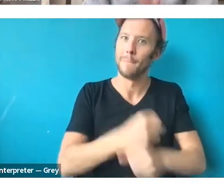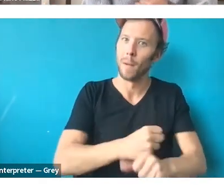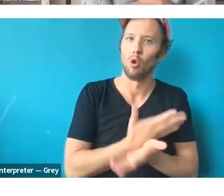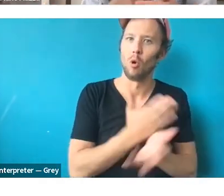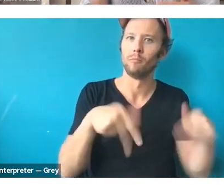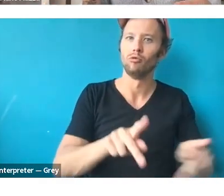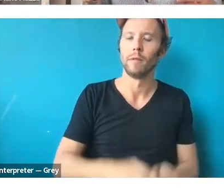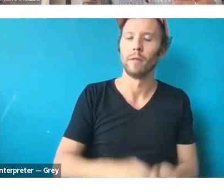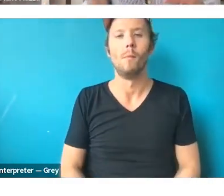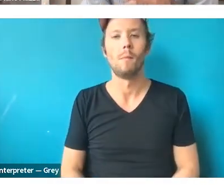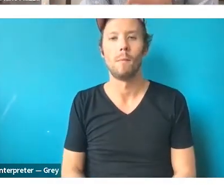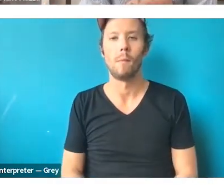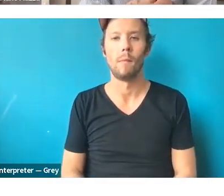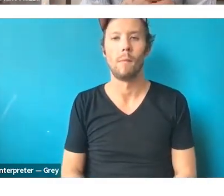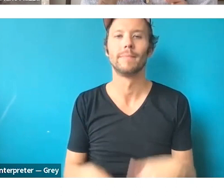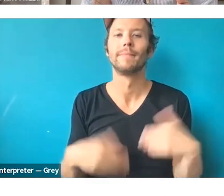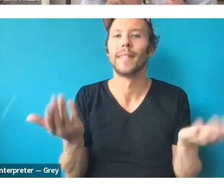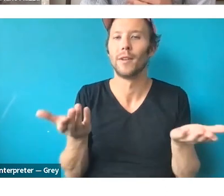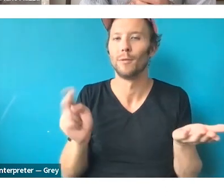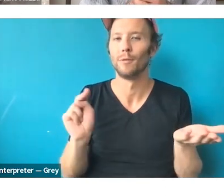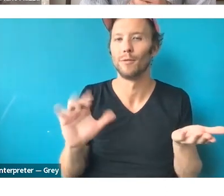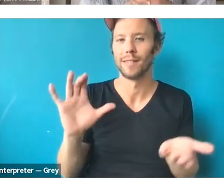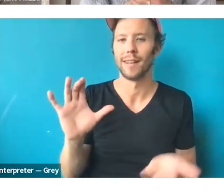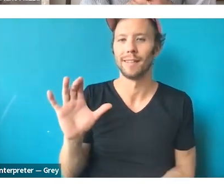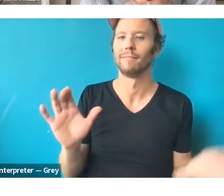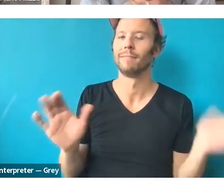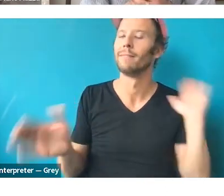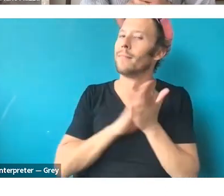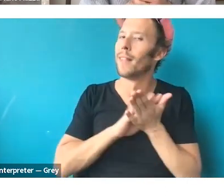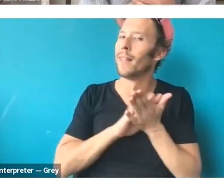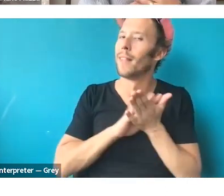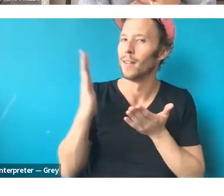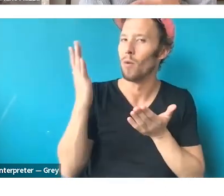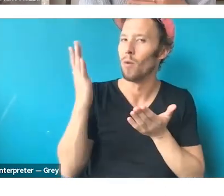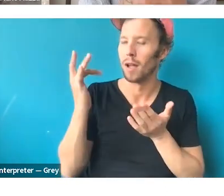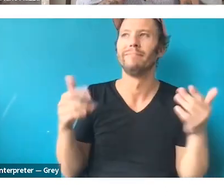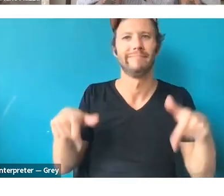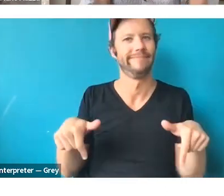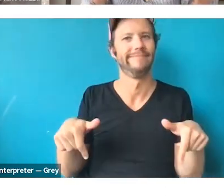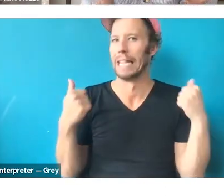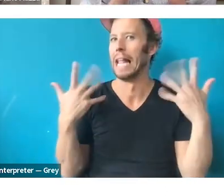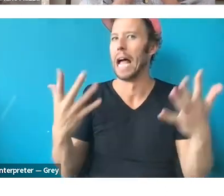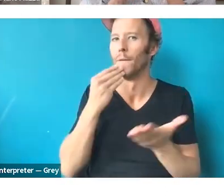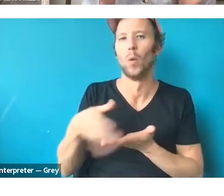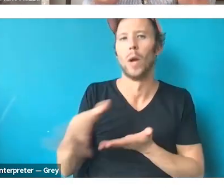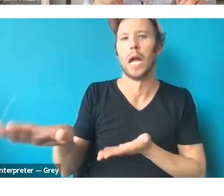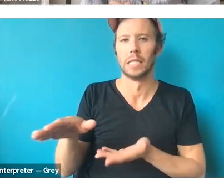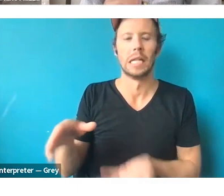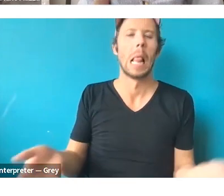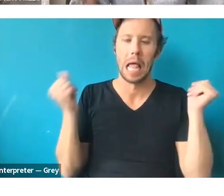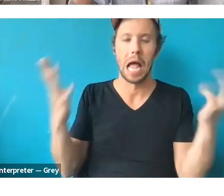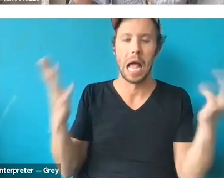is we have so much food waste. It is not